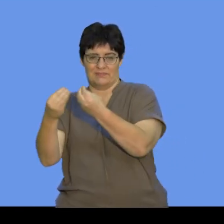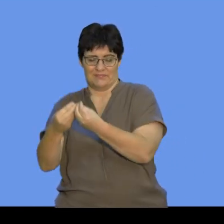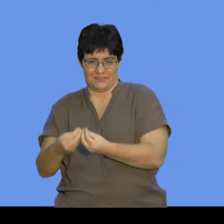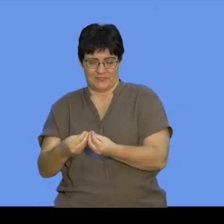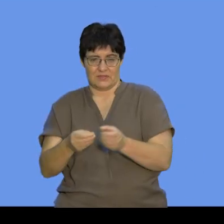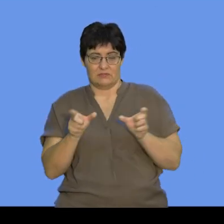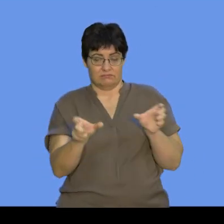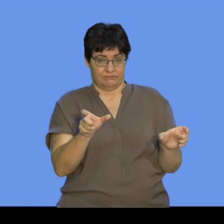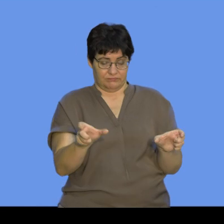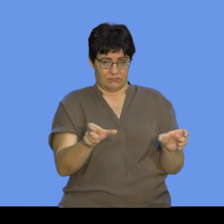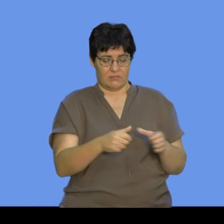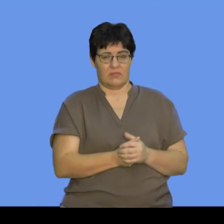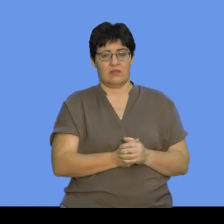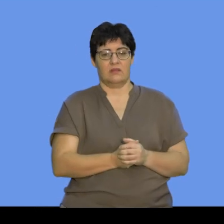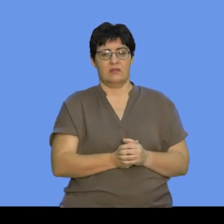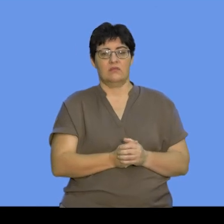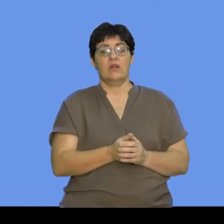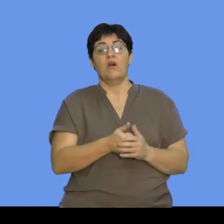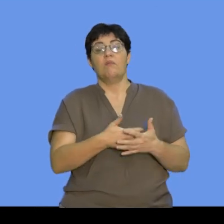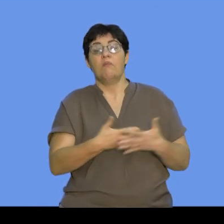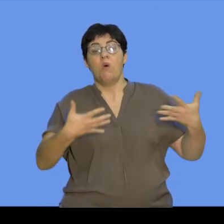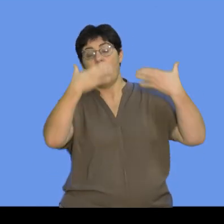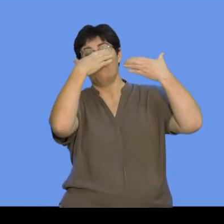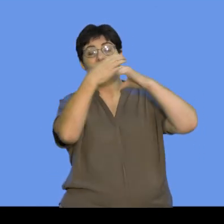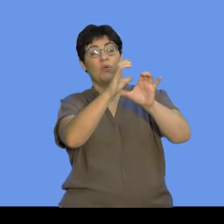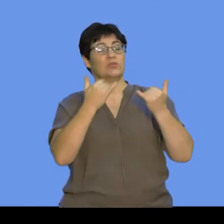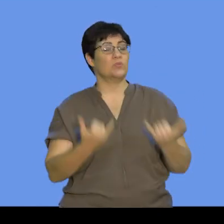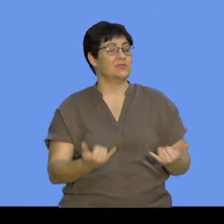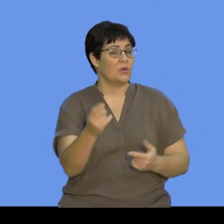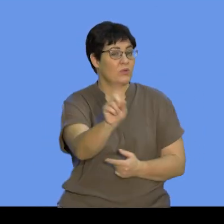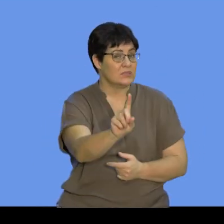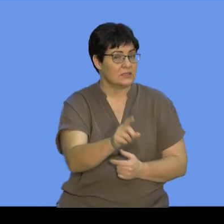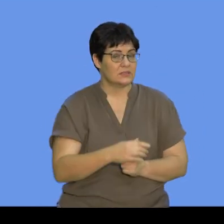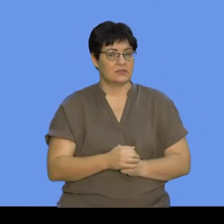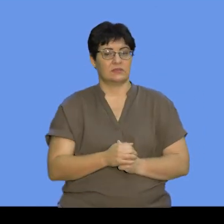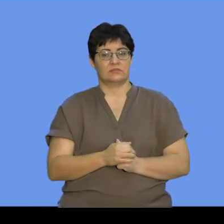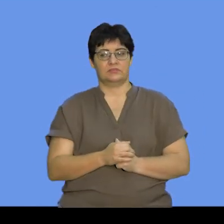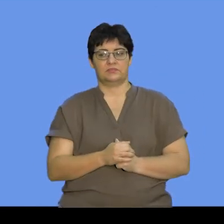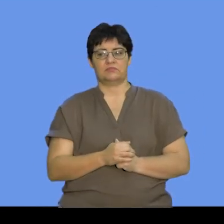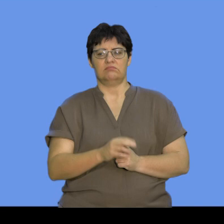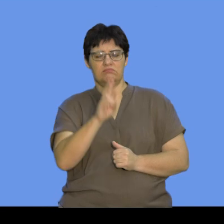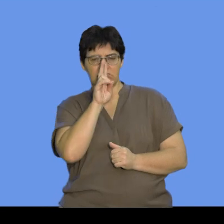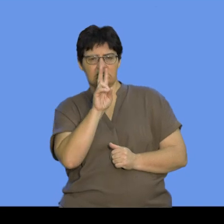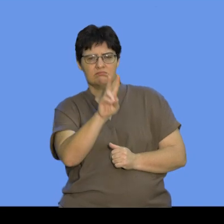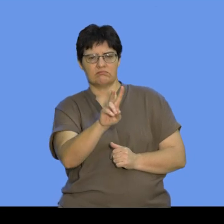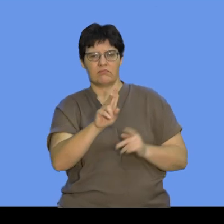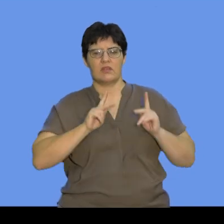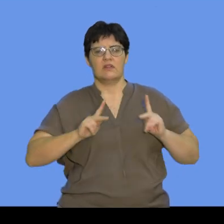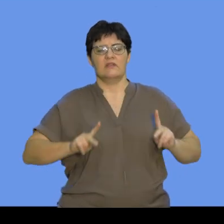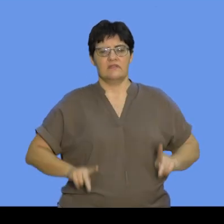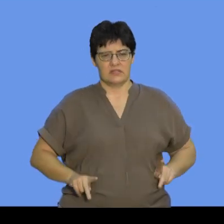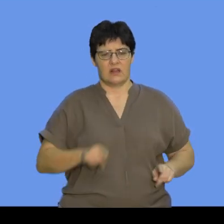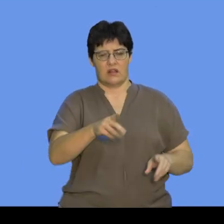as we go along. But our major focus today is also to look at the physical properties of